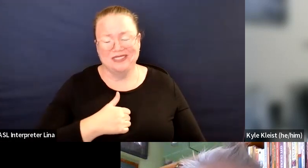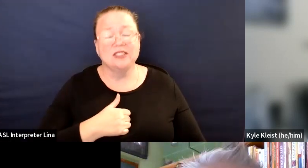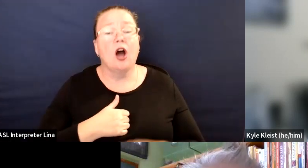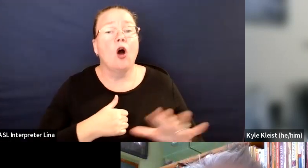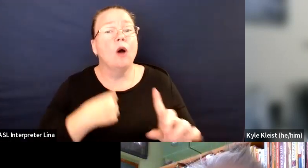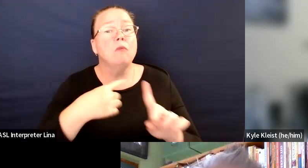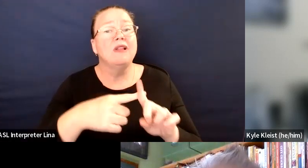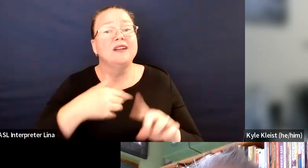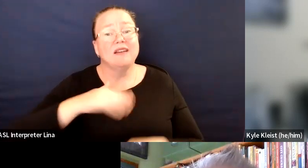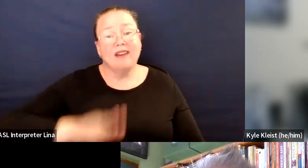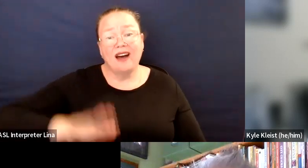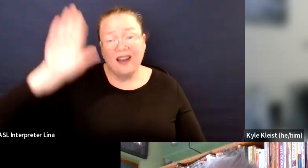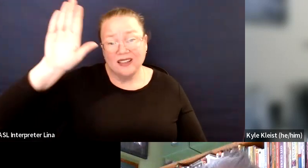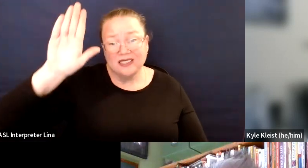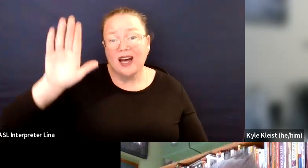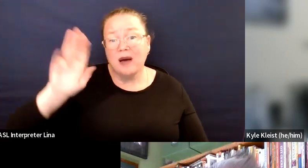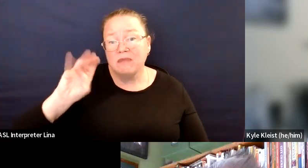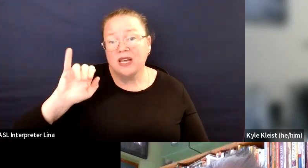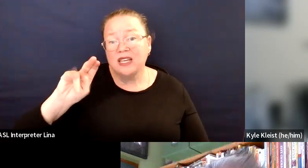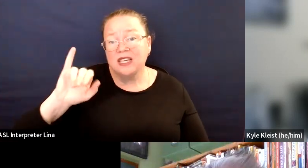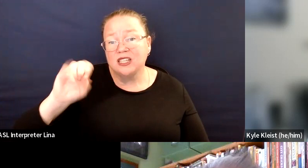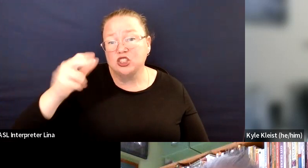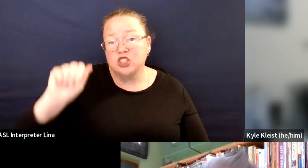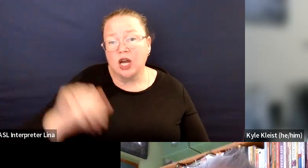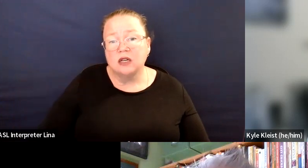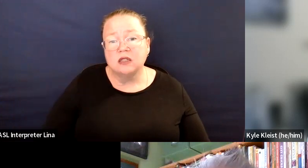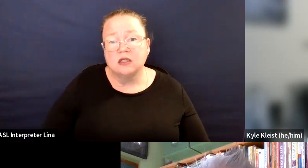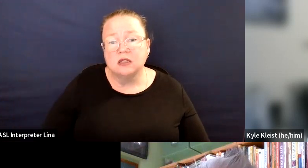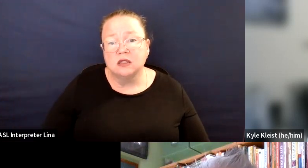also have a hand up from Manisha.